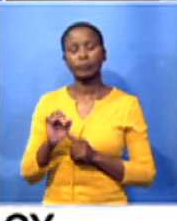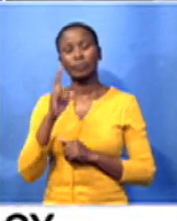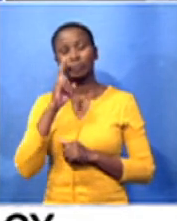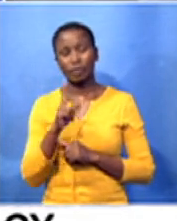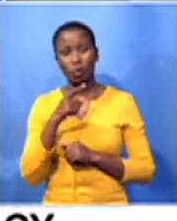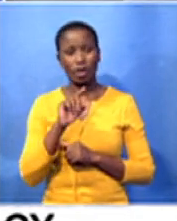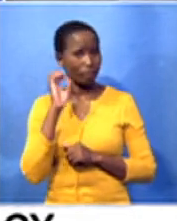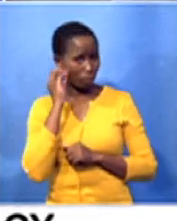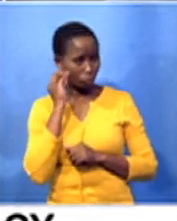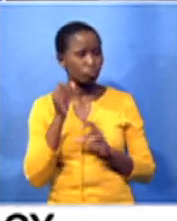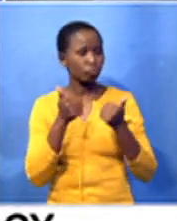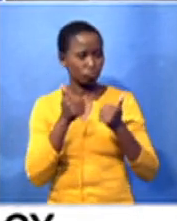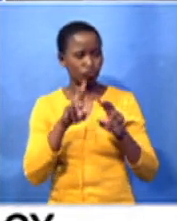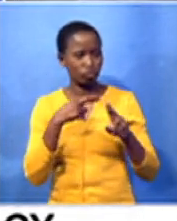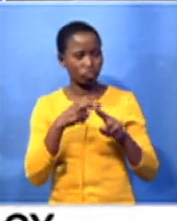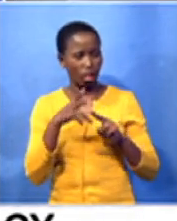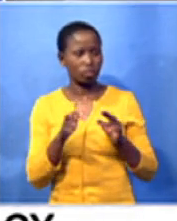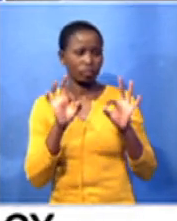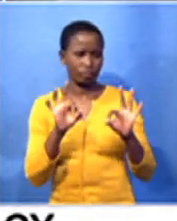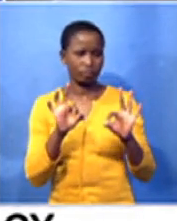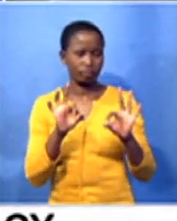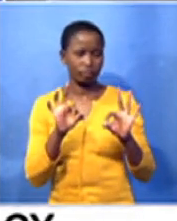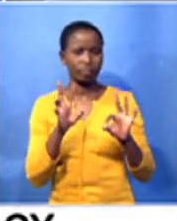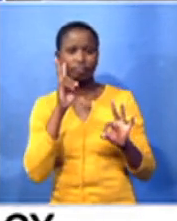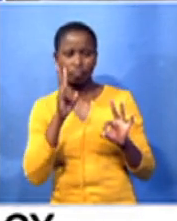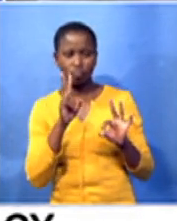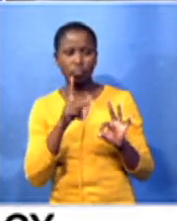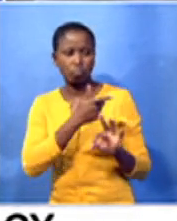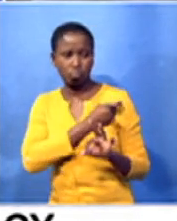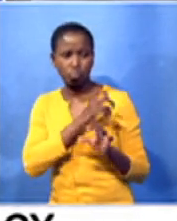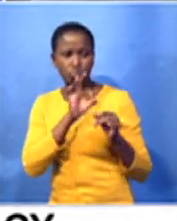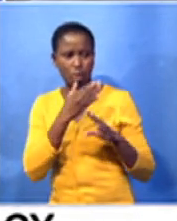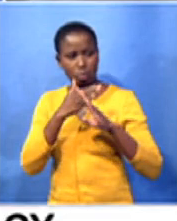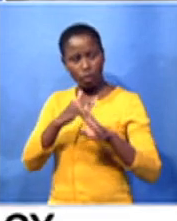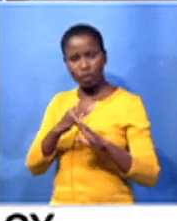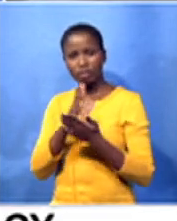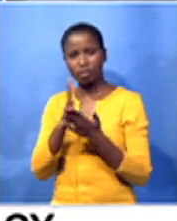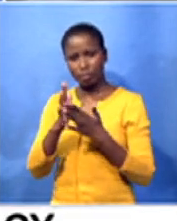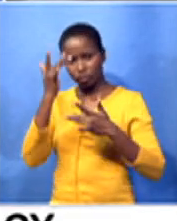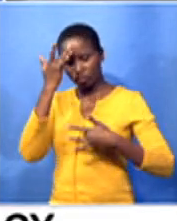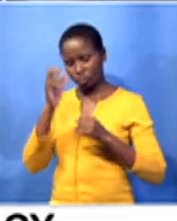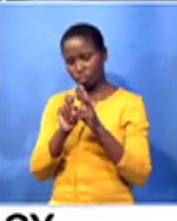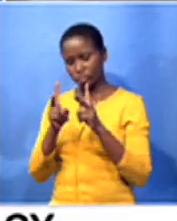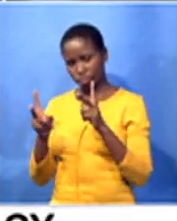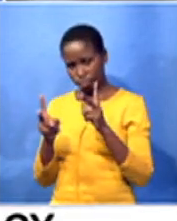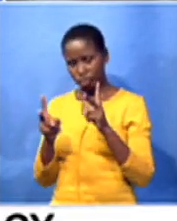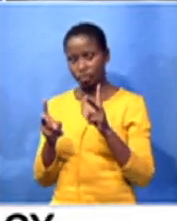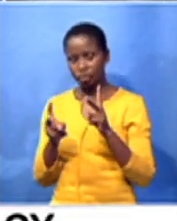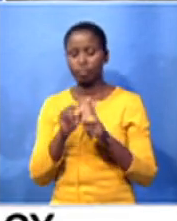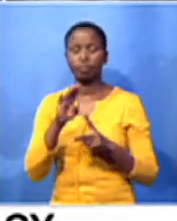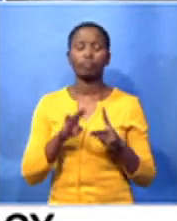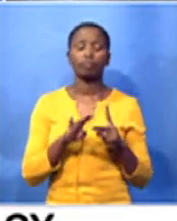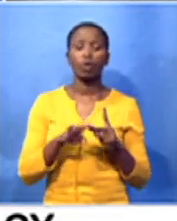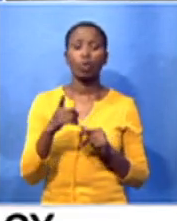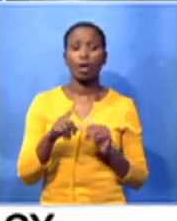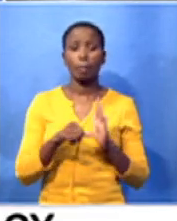results. 78.9% vaccine efficacy at preventing symptomatic disease. Importantly, with